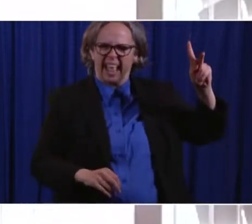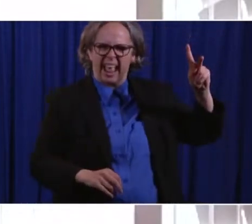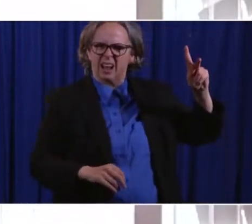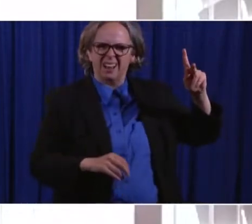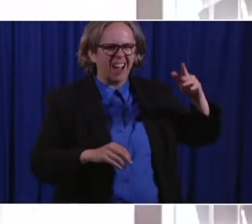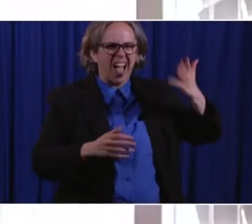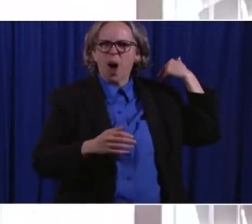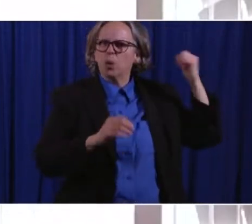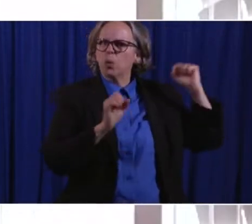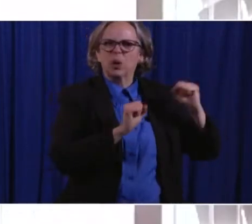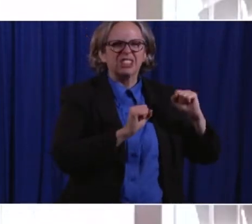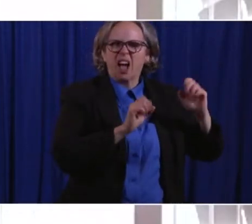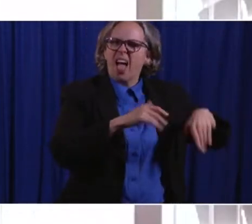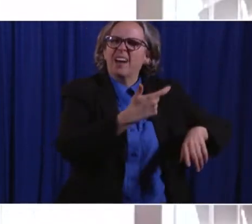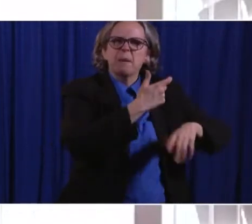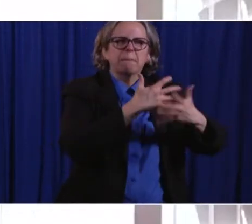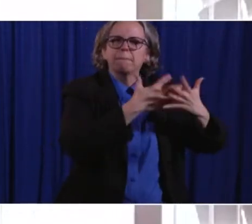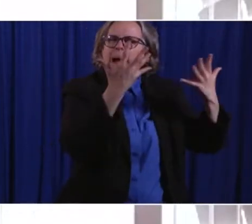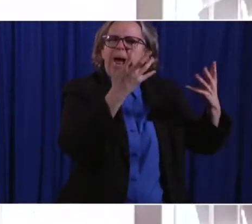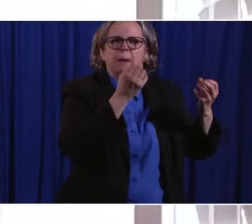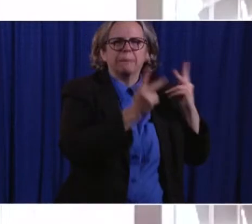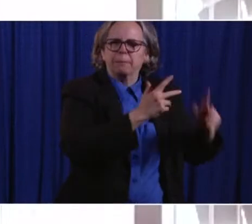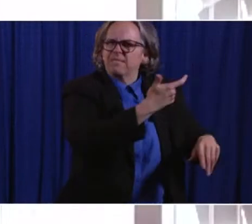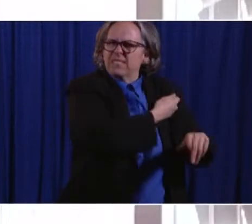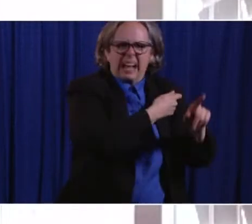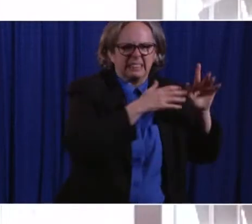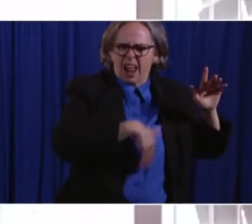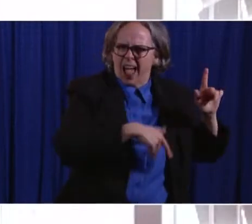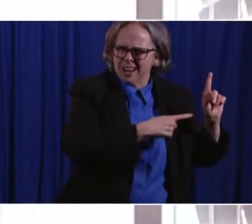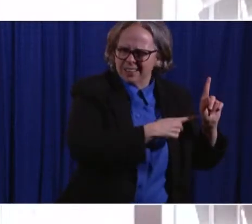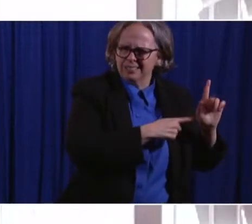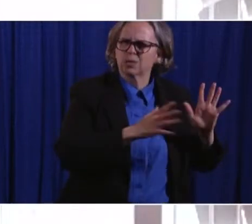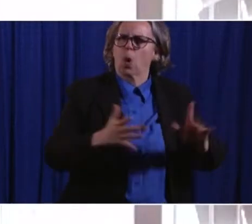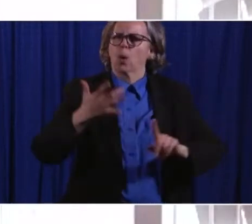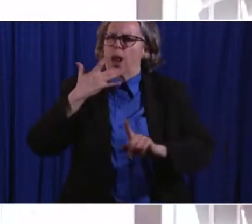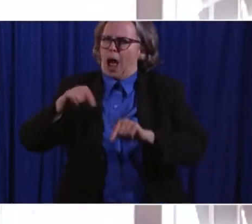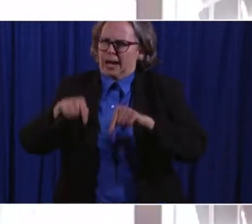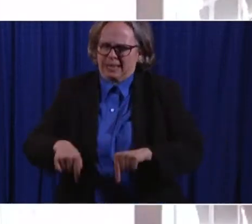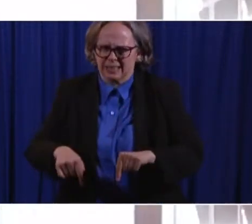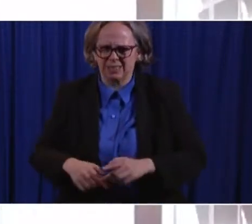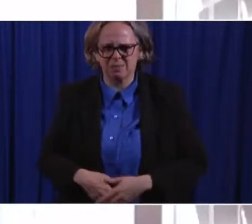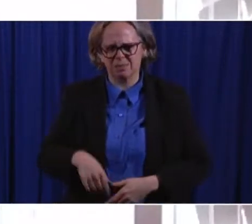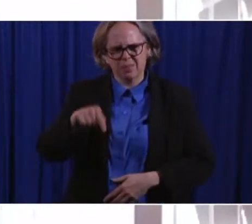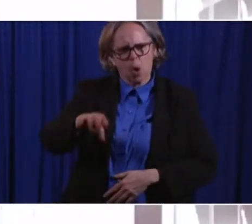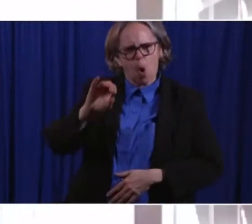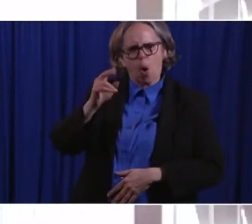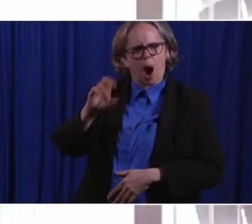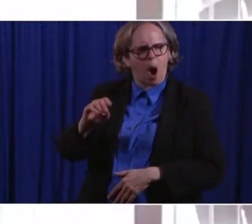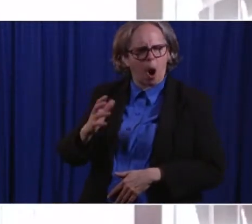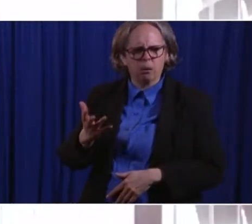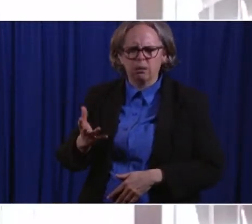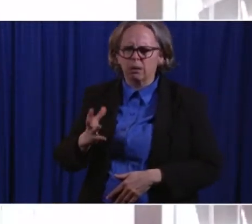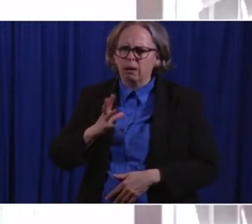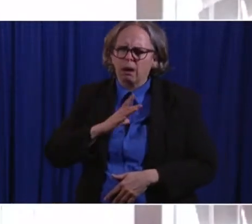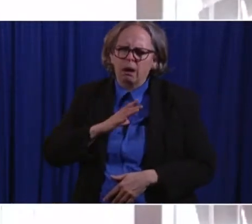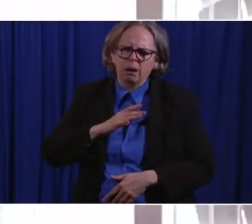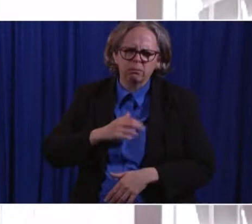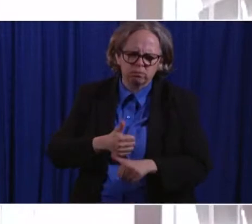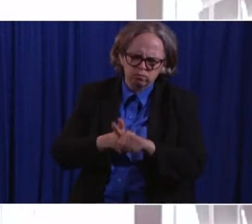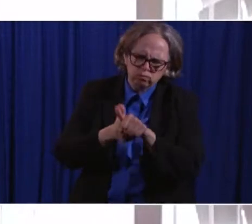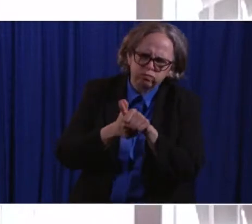with that a strong track record of masking in public. Now, on top of that, we also